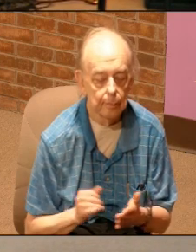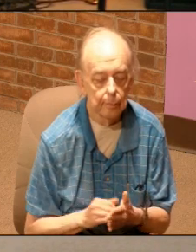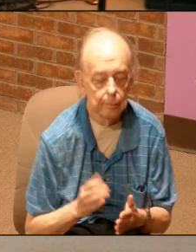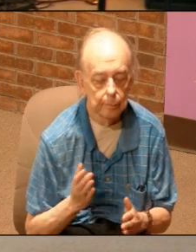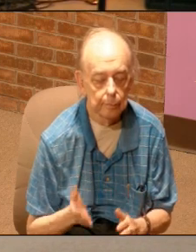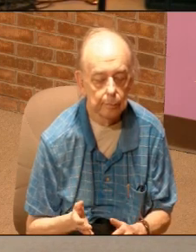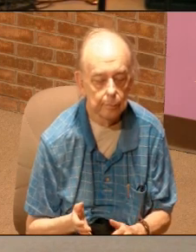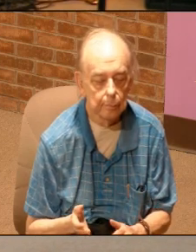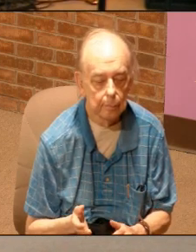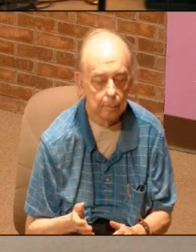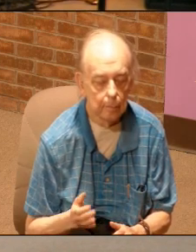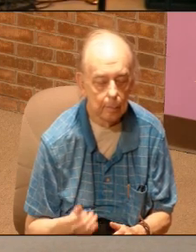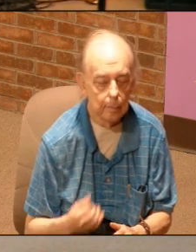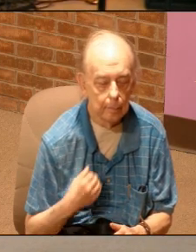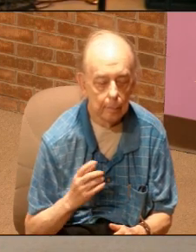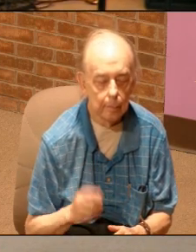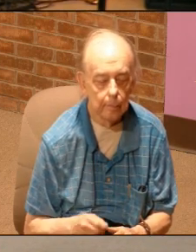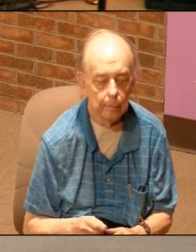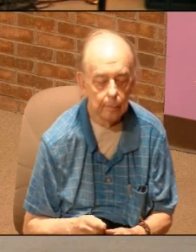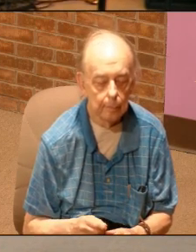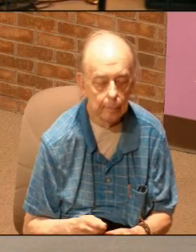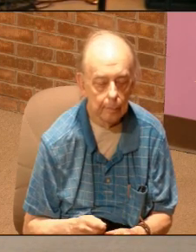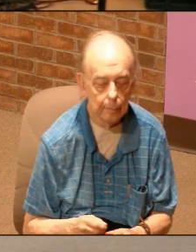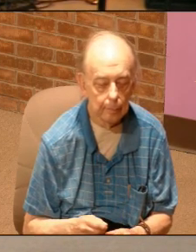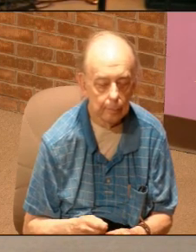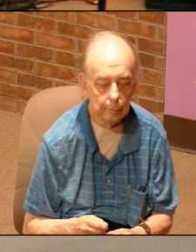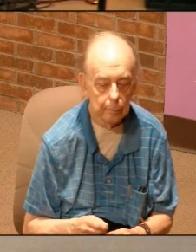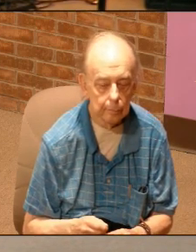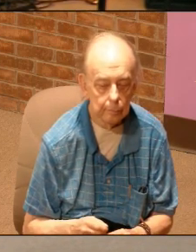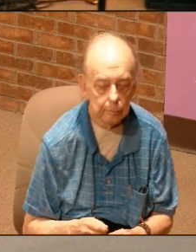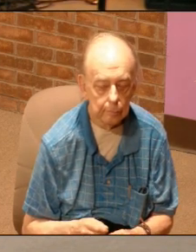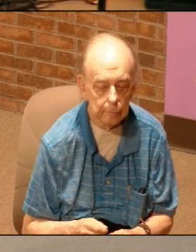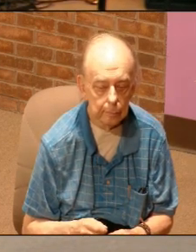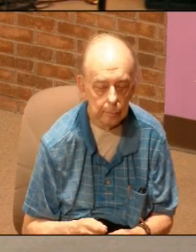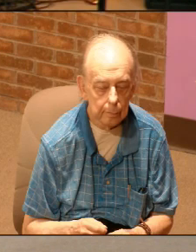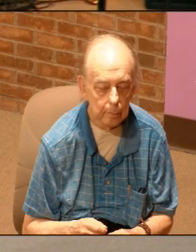there. And so what we need to